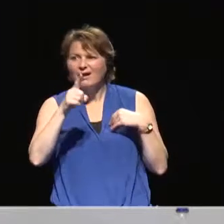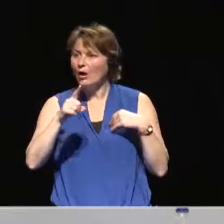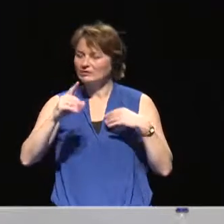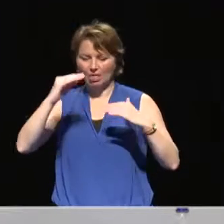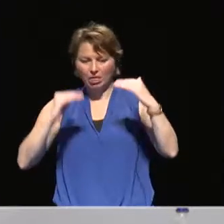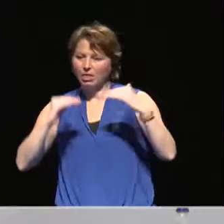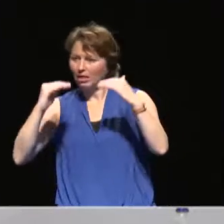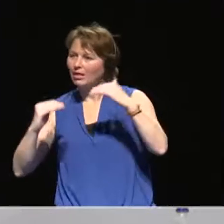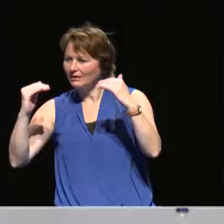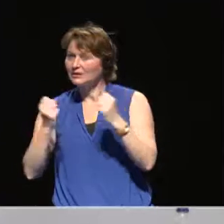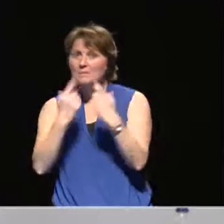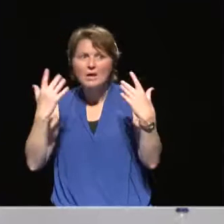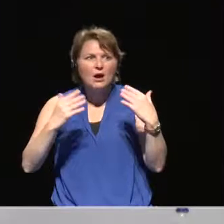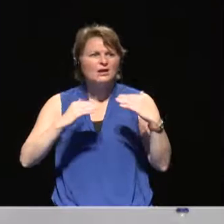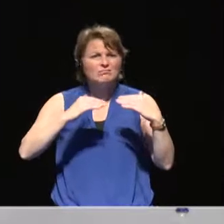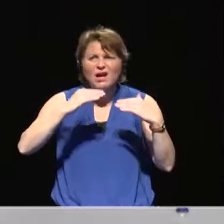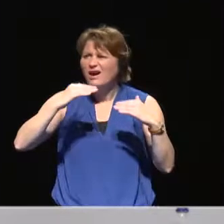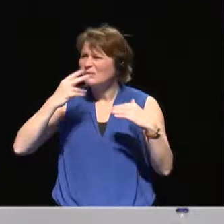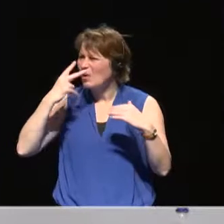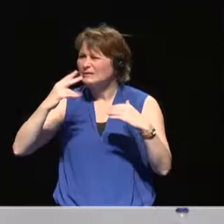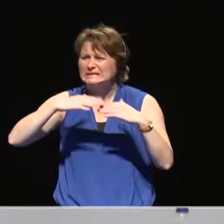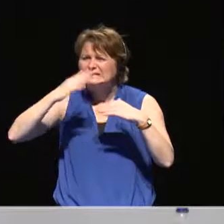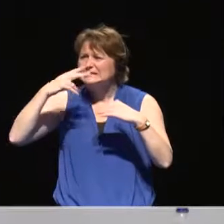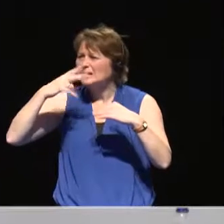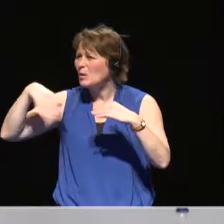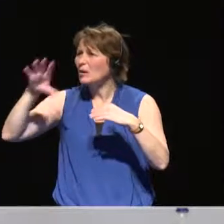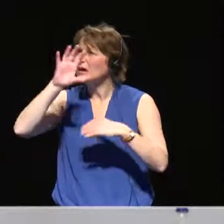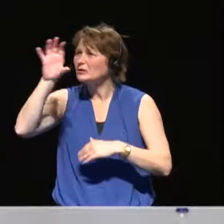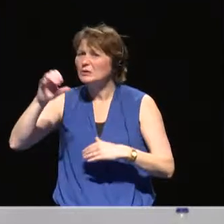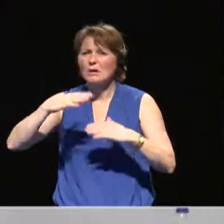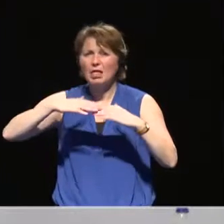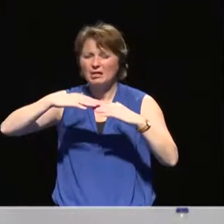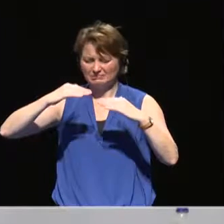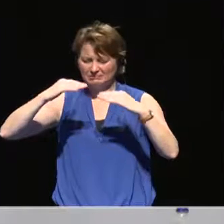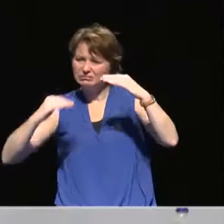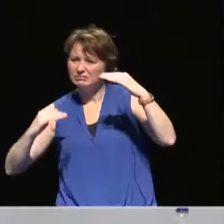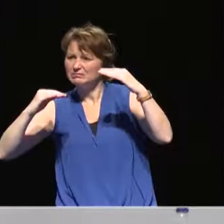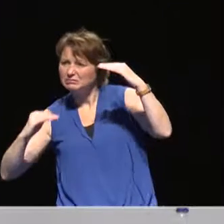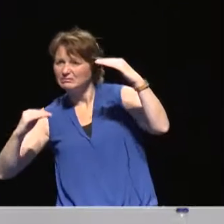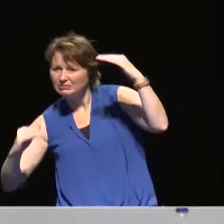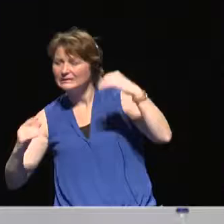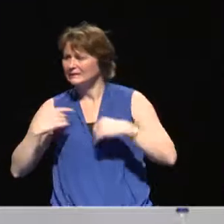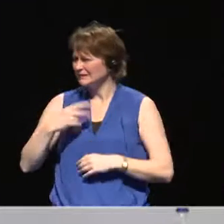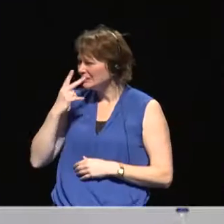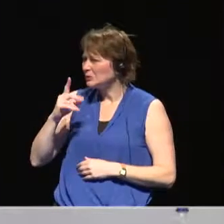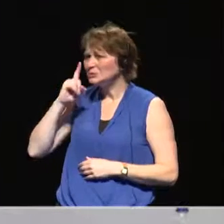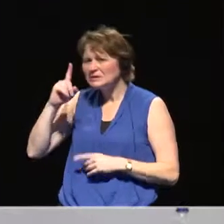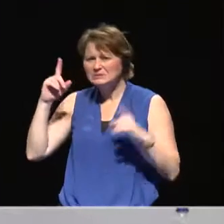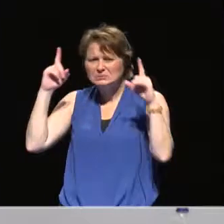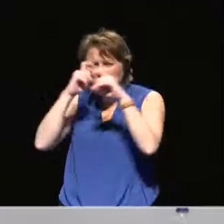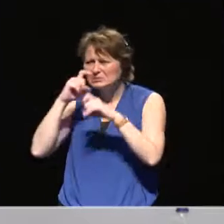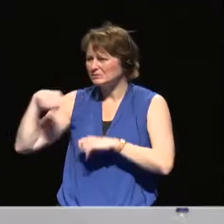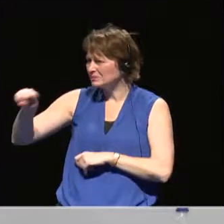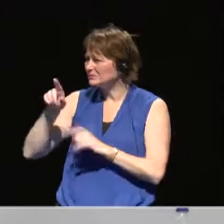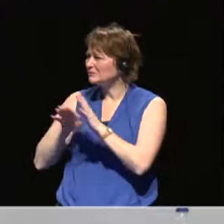The growing inequalities within and across countries which have become a growing concern in developed and developing